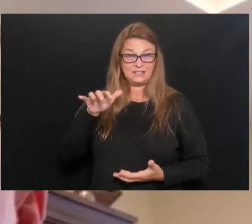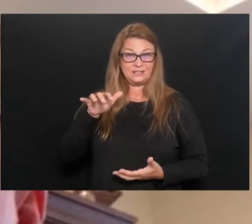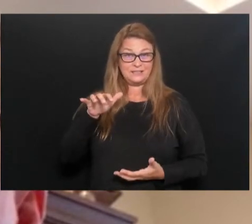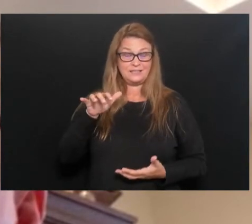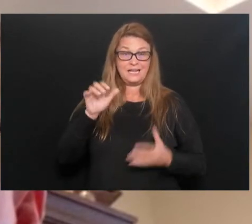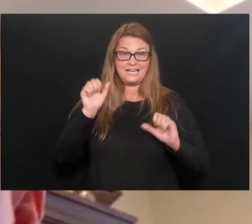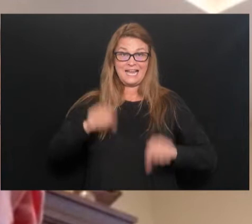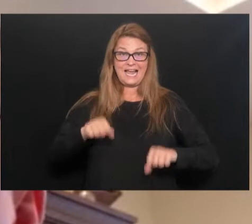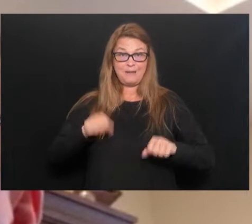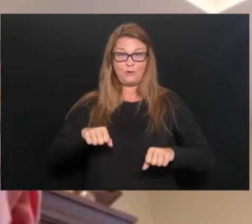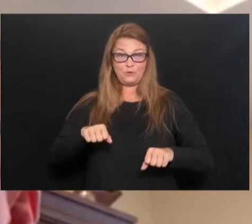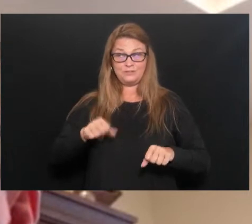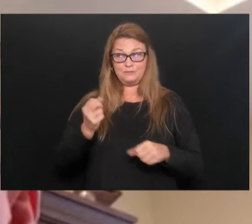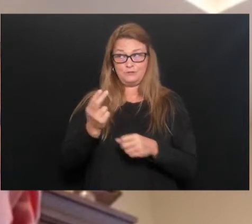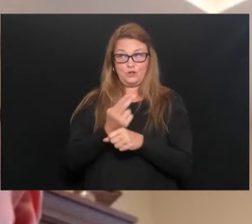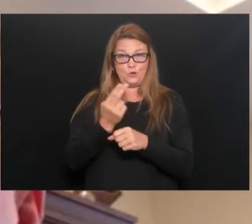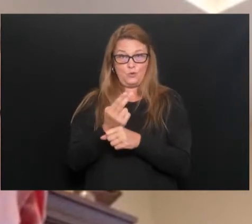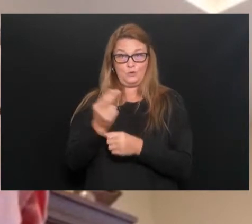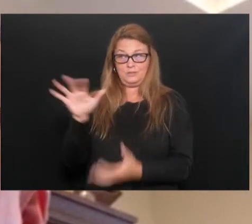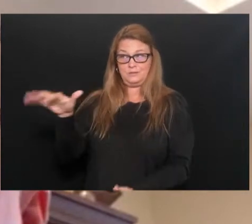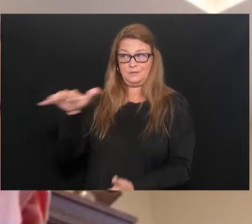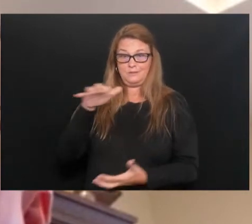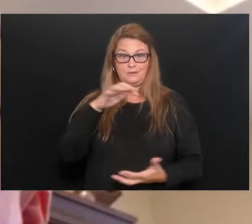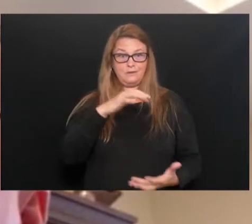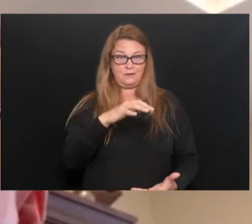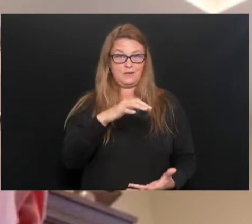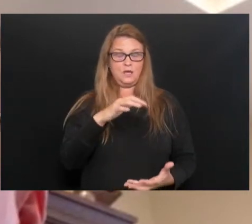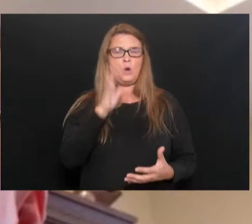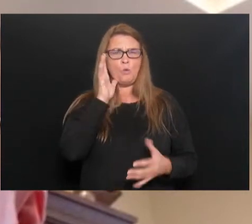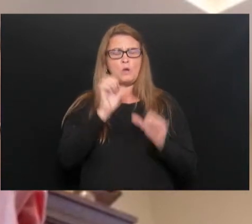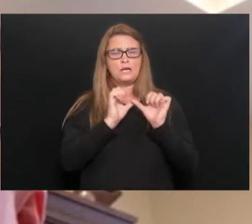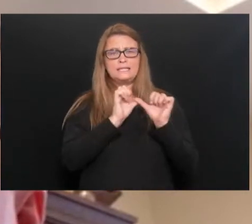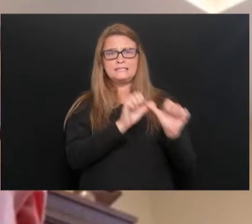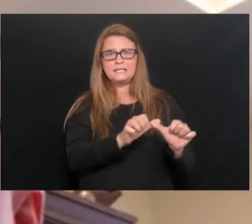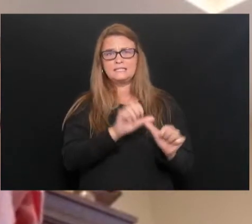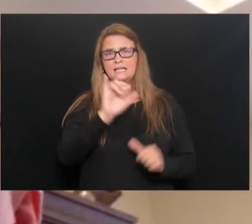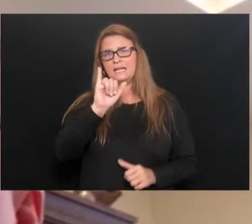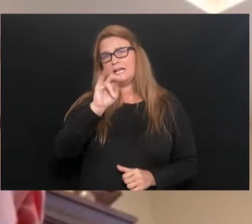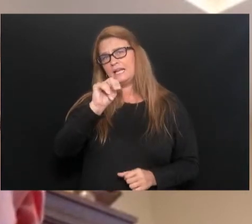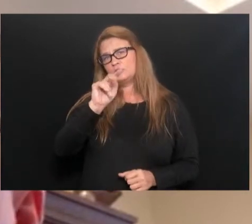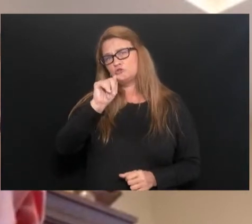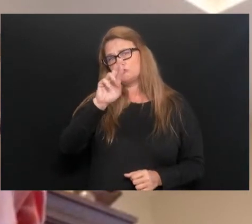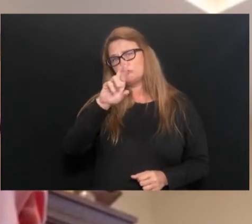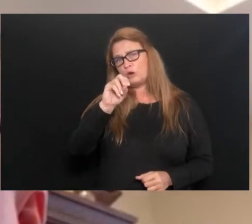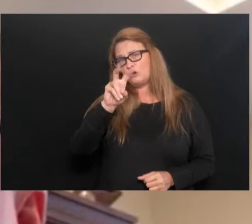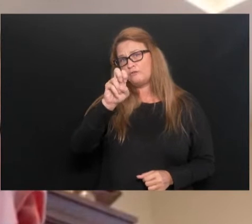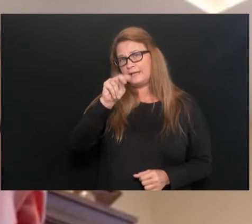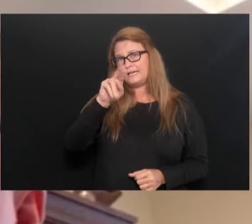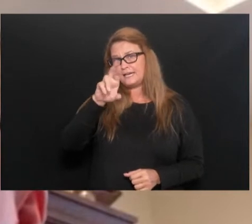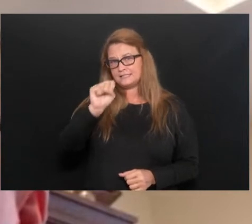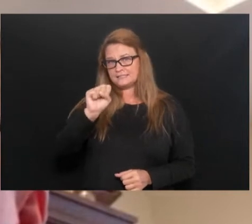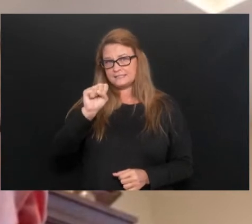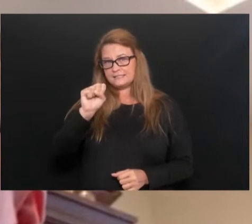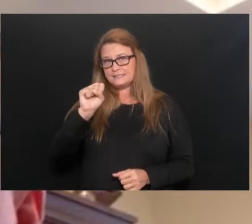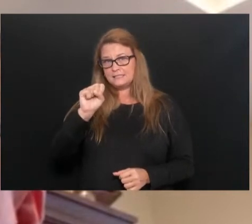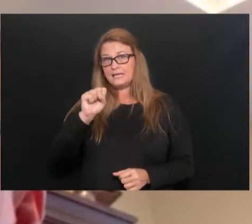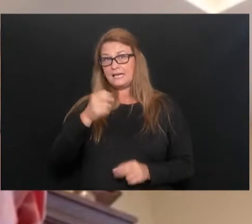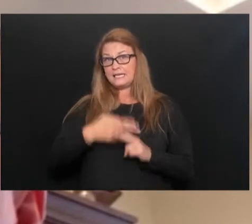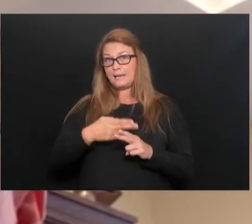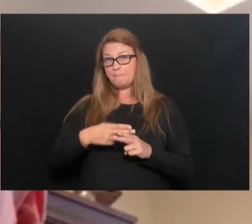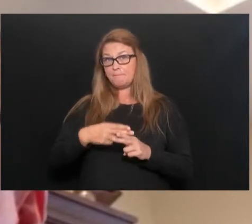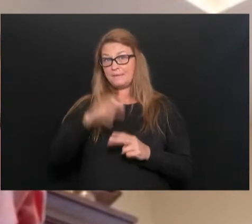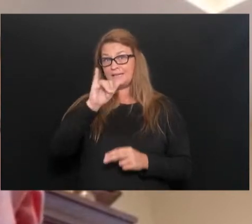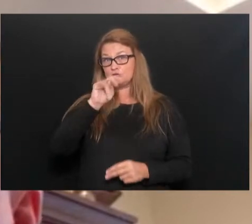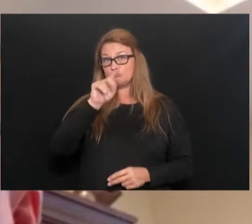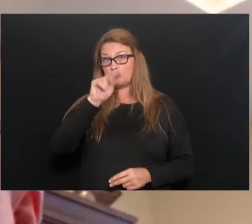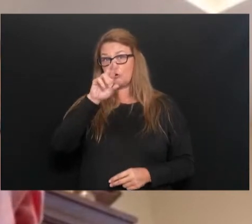are able to get. We continue to get more of the intravenous version of the